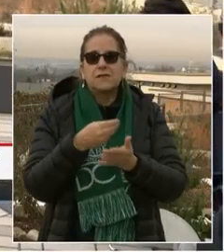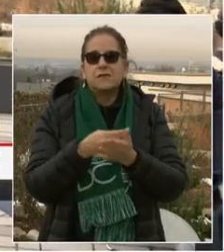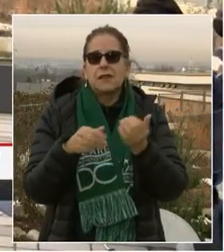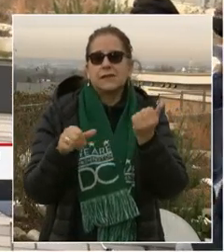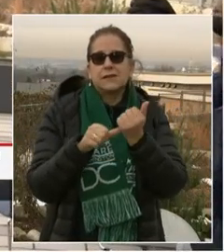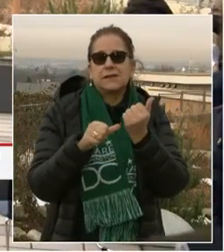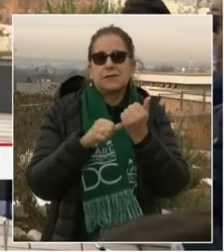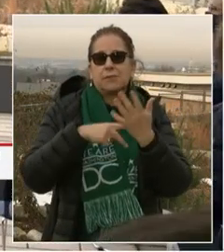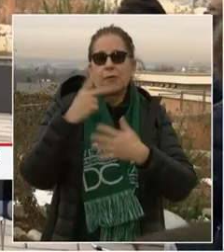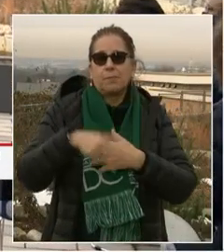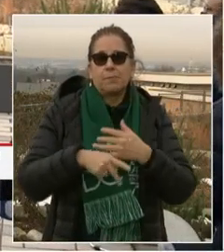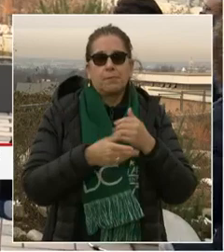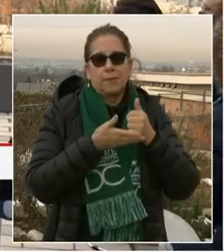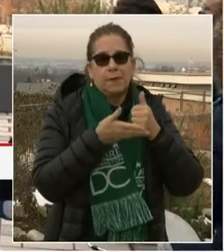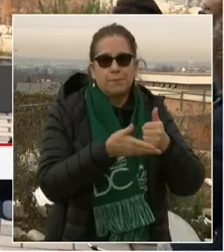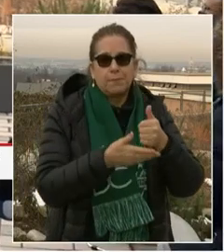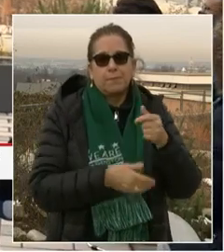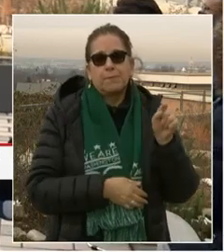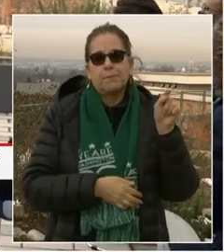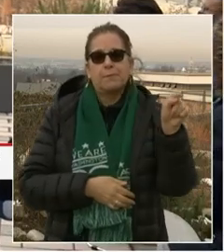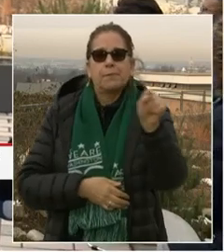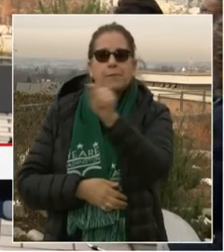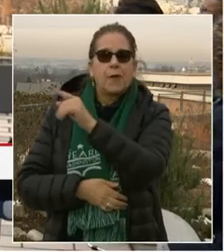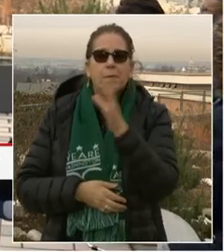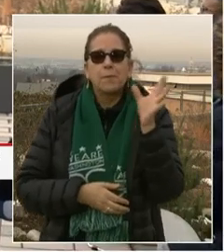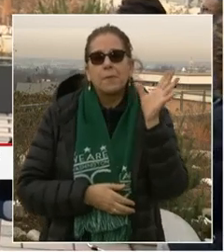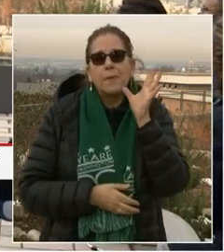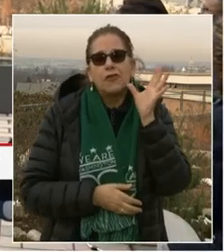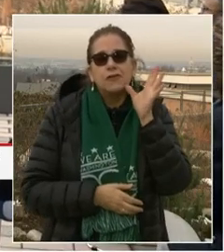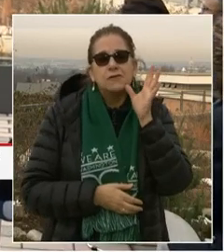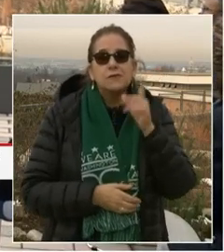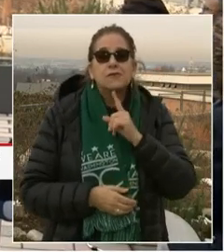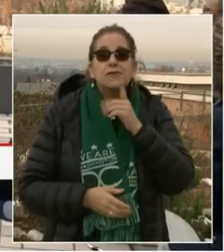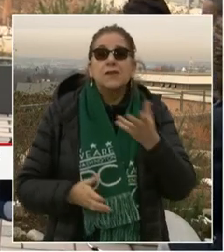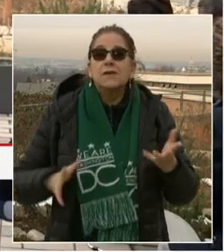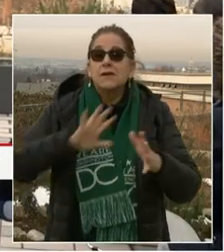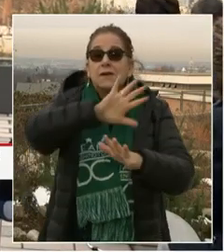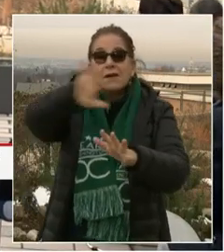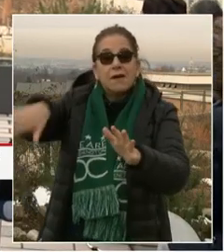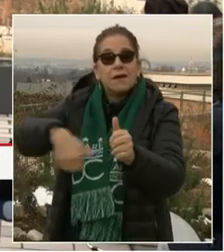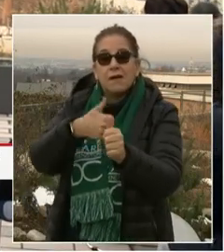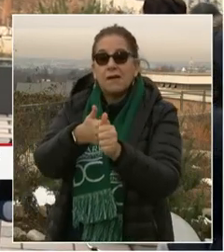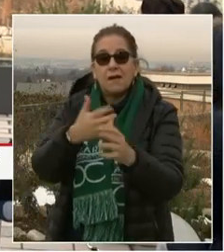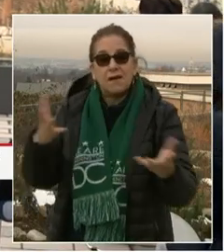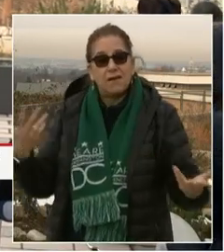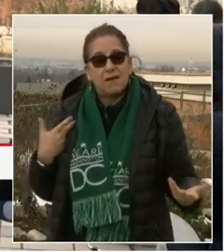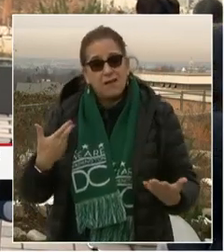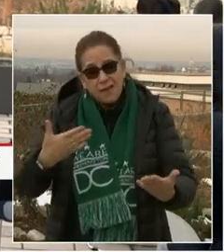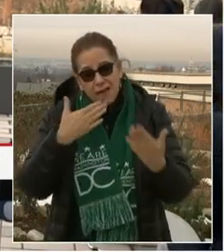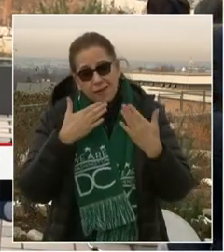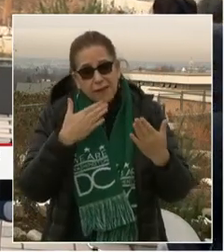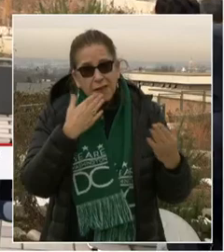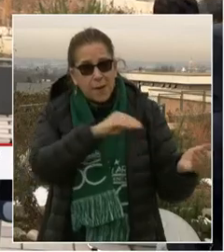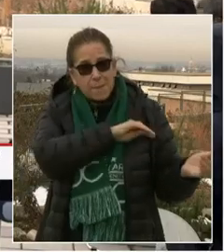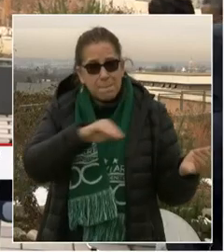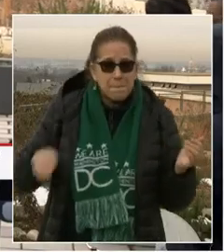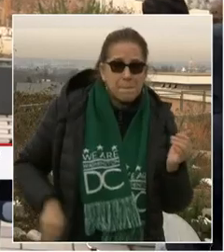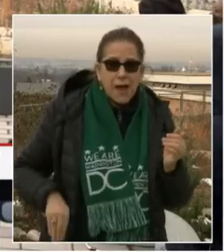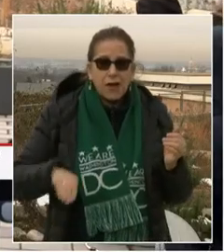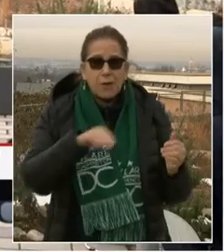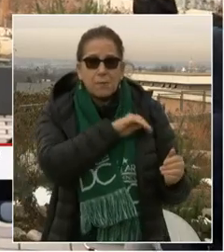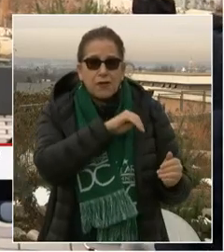compassionate and driven. I'm excited and honored to introduce the mayor of the city that I love so